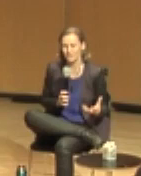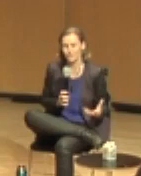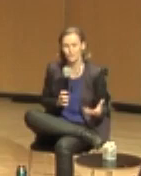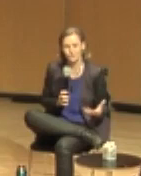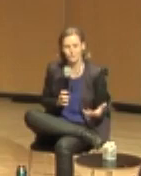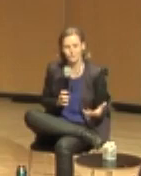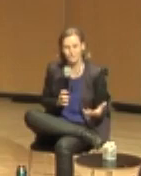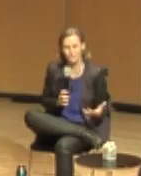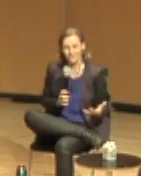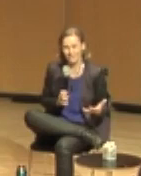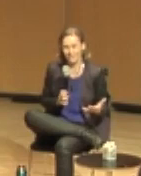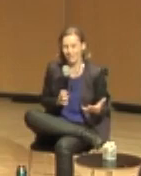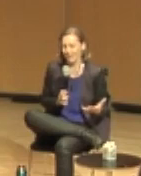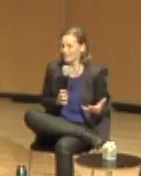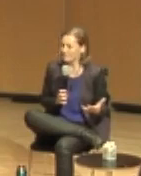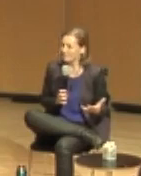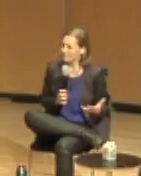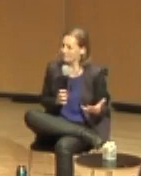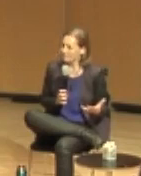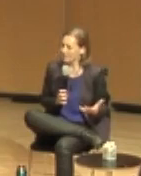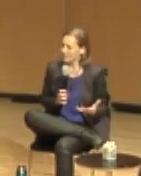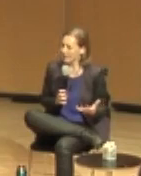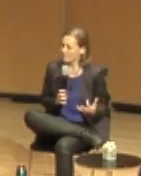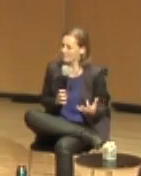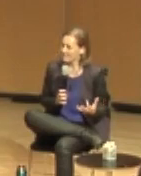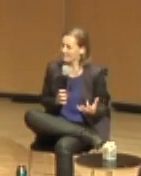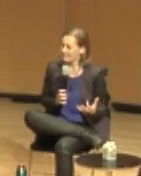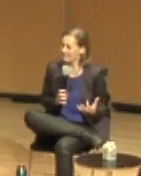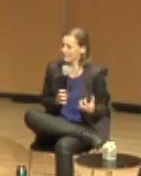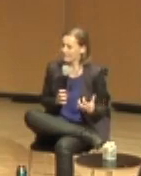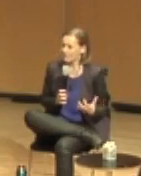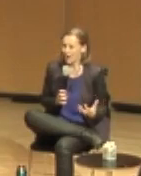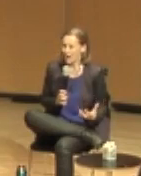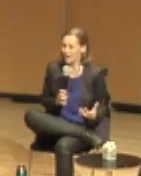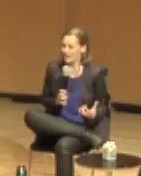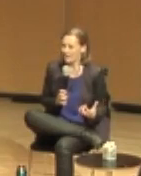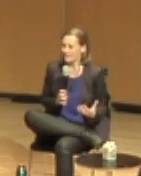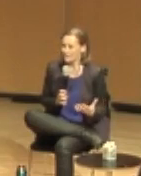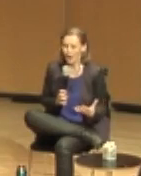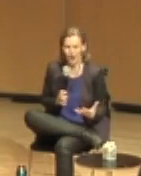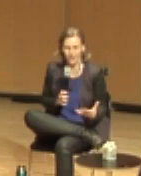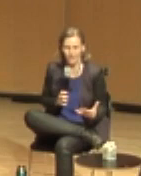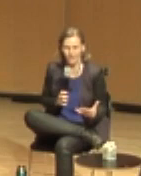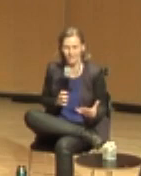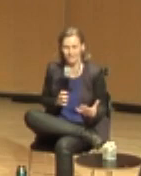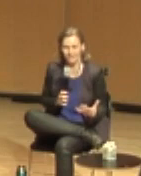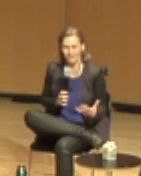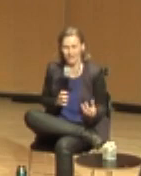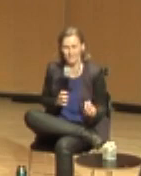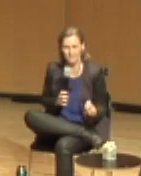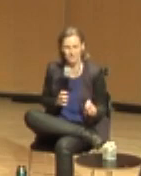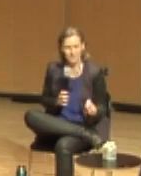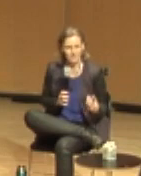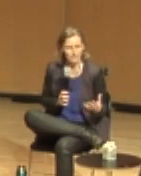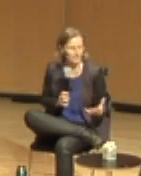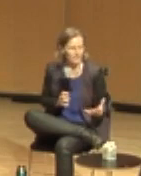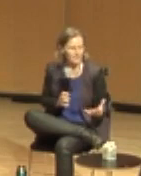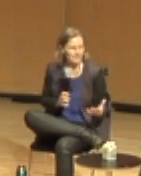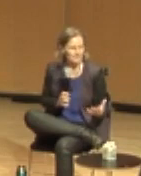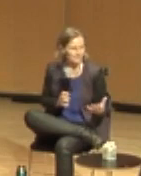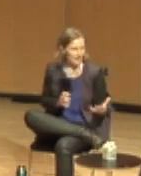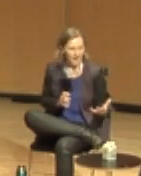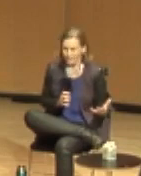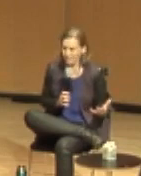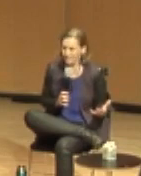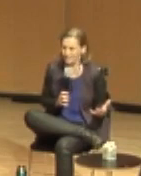know what to do um with them it's like it feels it feels hard um there's a lot